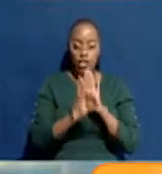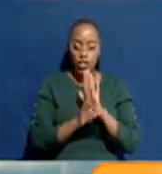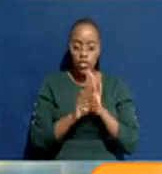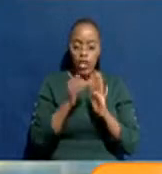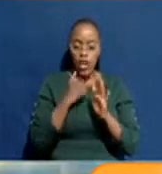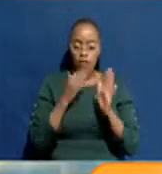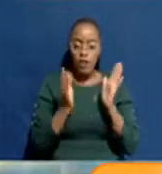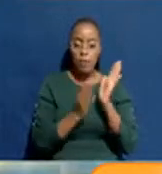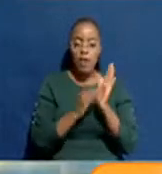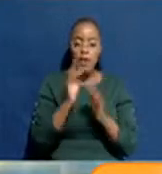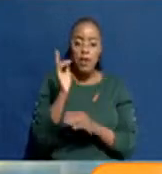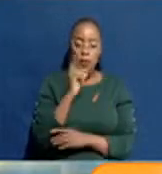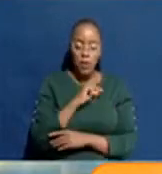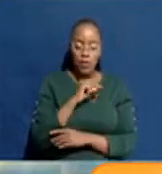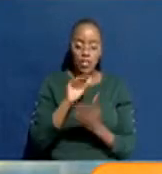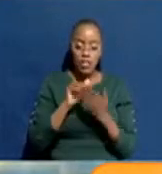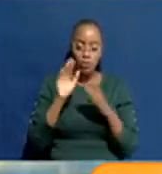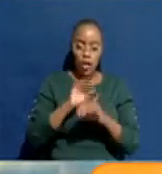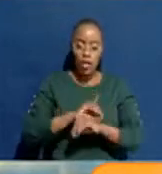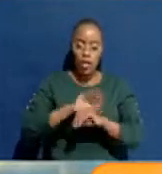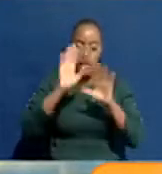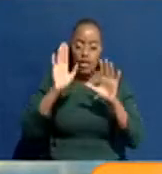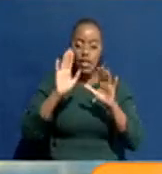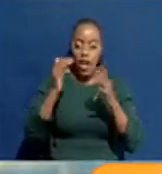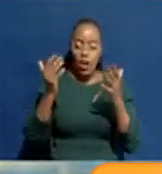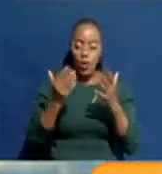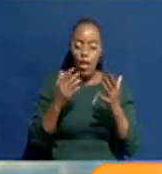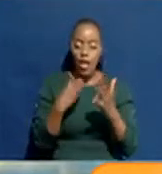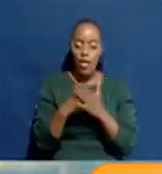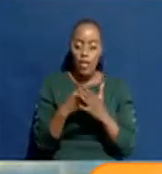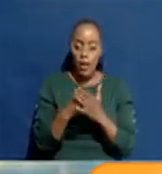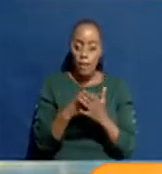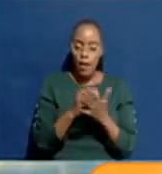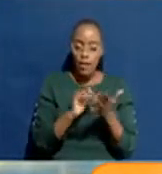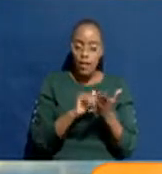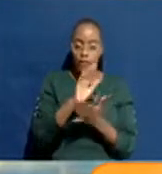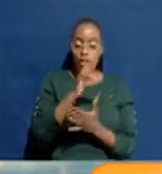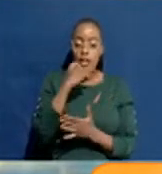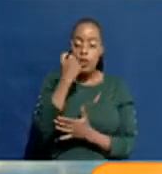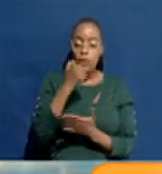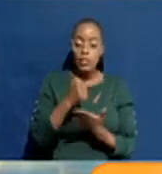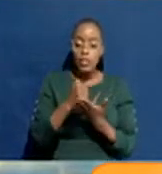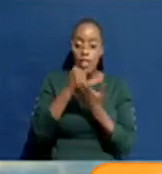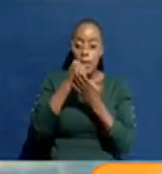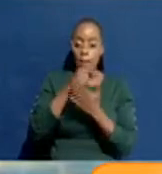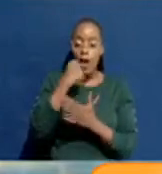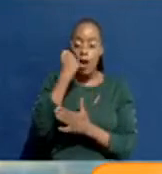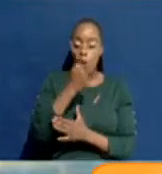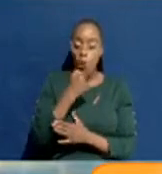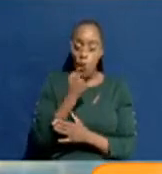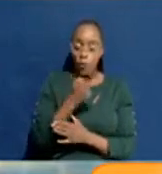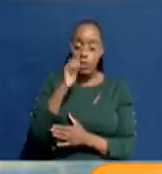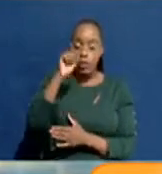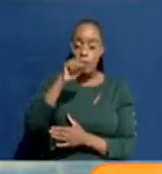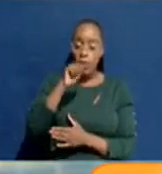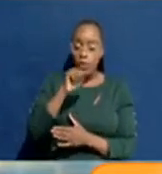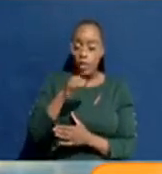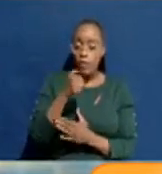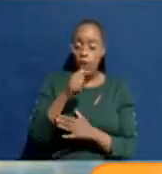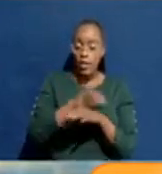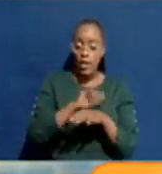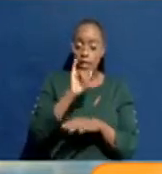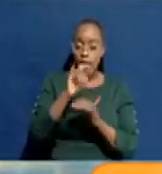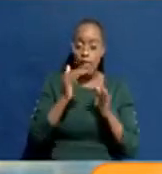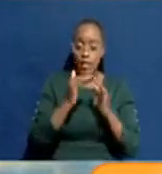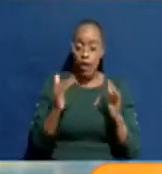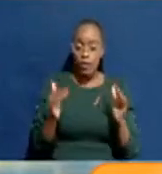into force, so that it is more clear as to where this money goes and who it helps and who actually is eligible to get a